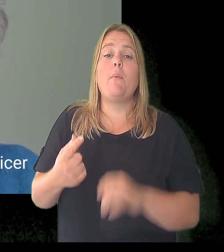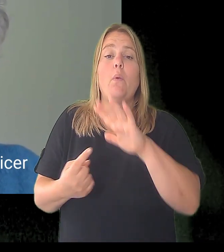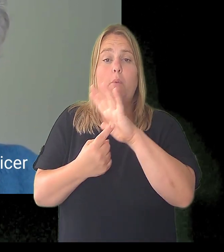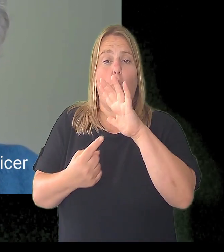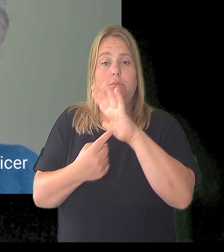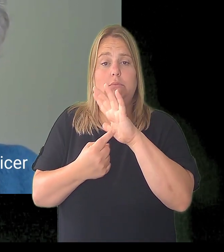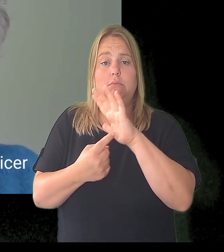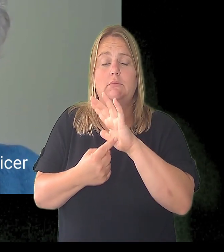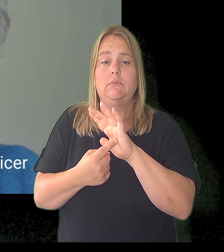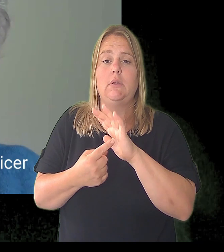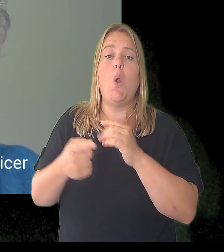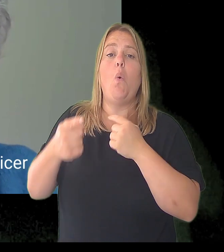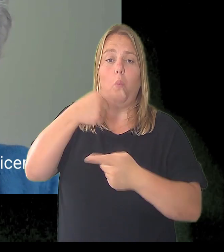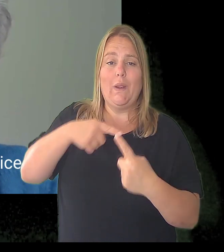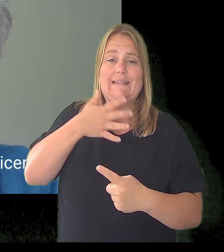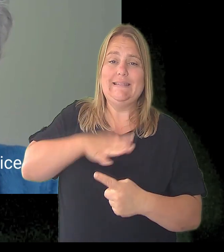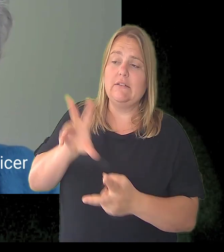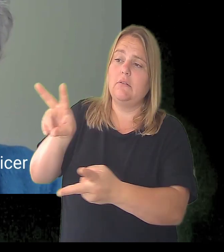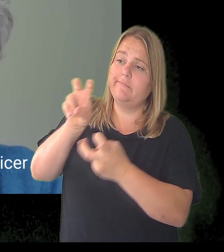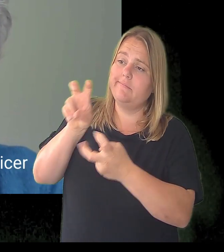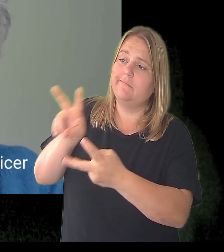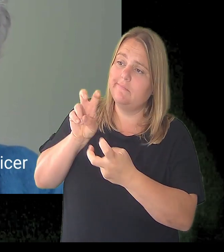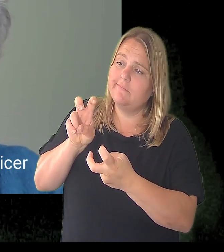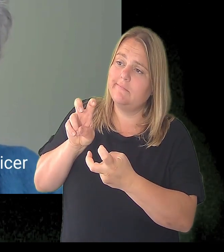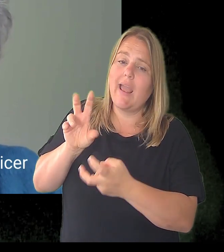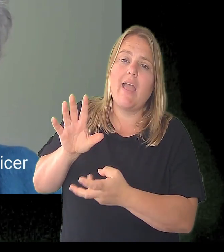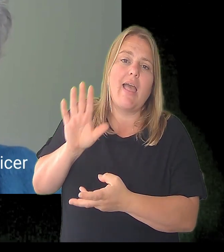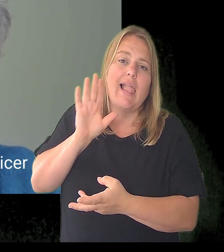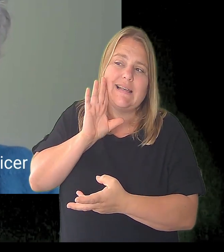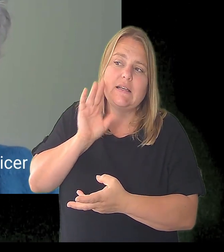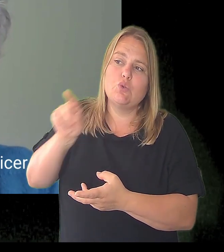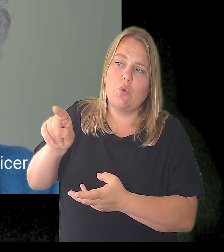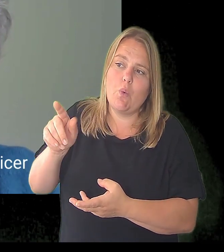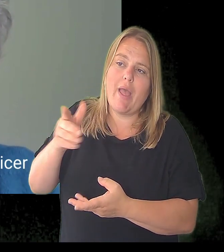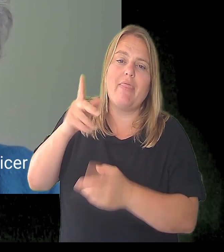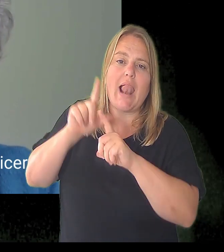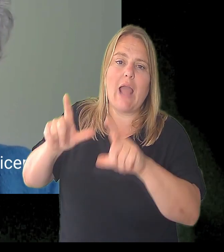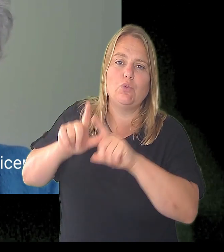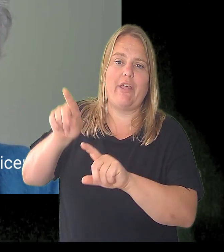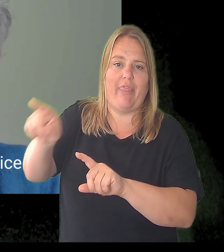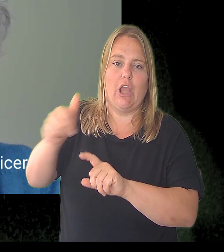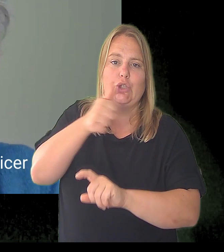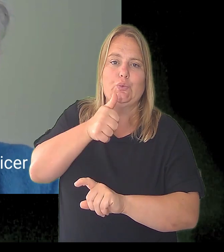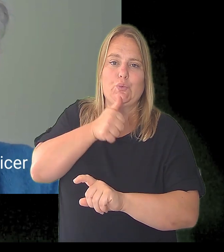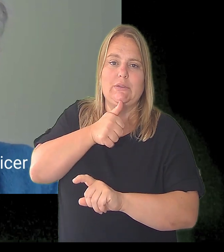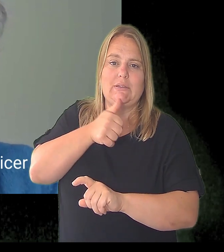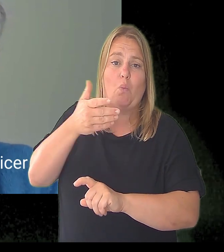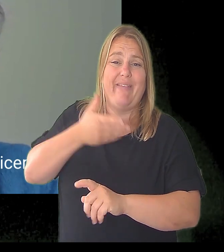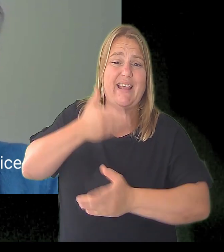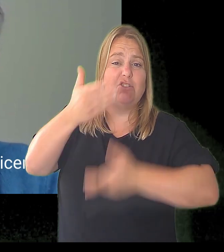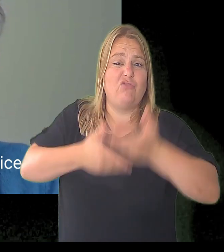about themselves. Most importantly, the guide asks us to listen to the language people use when they are